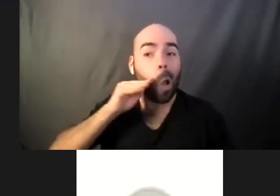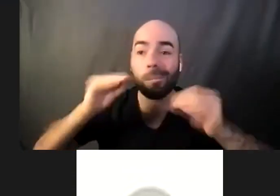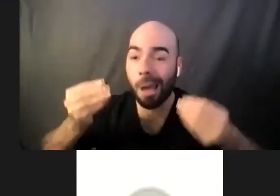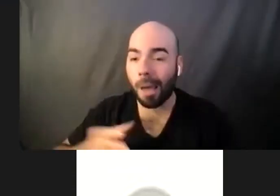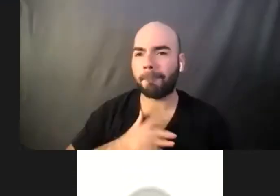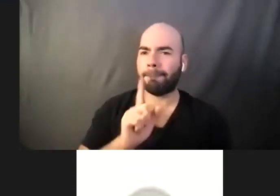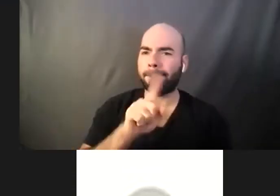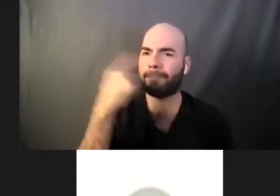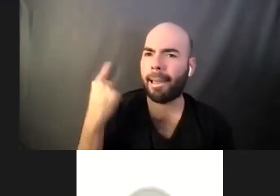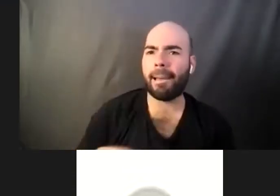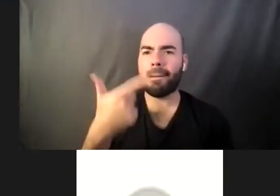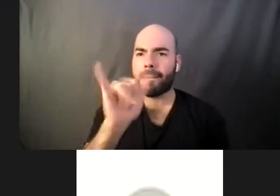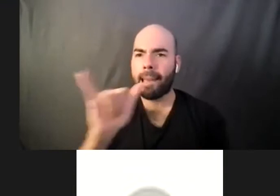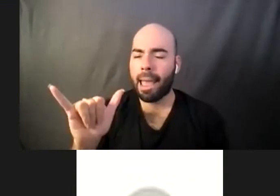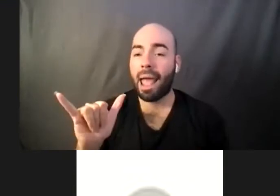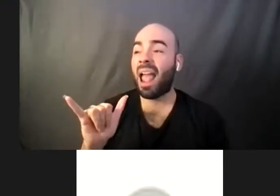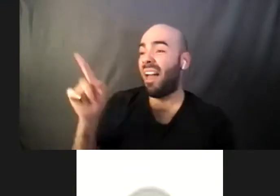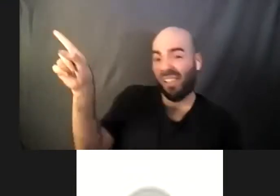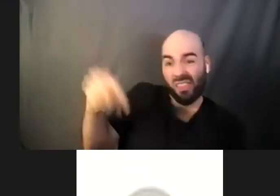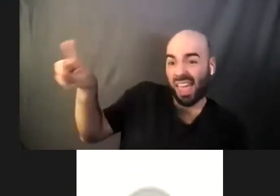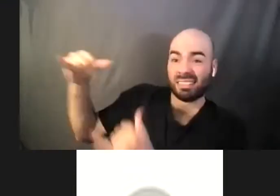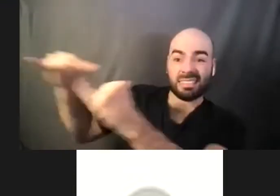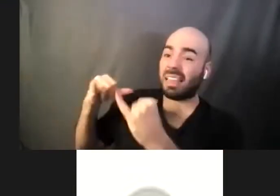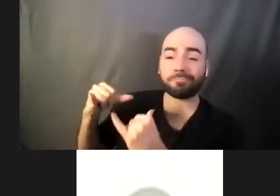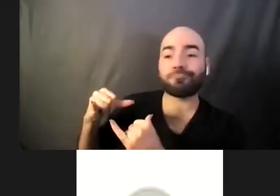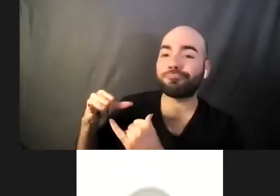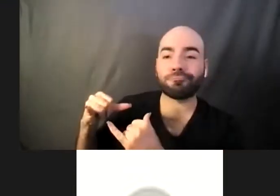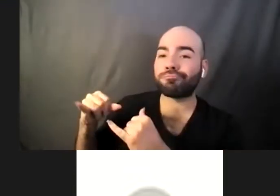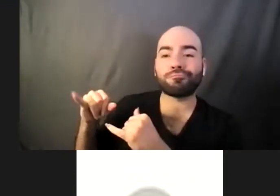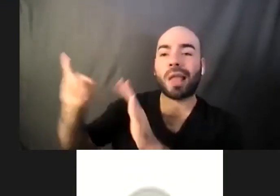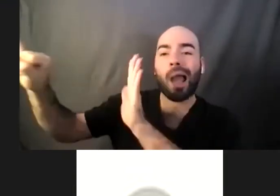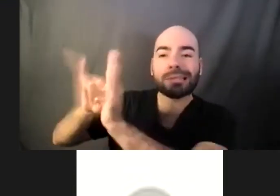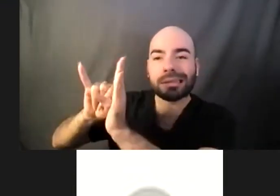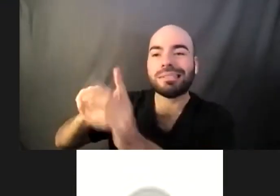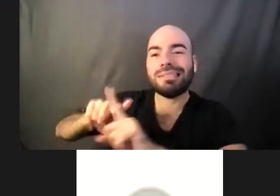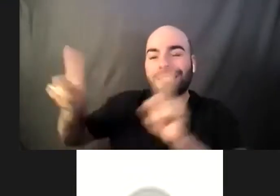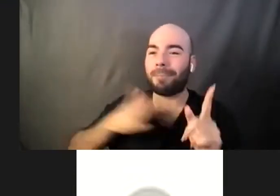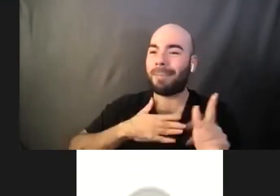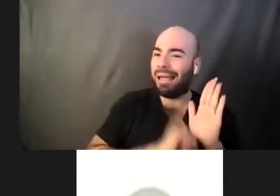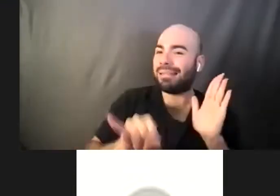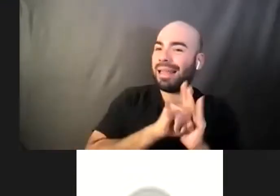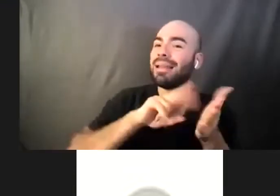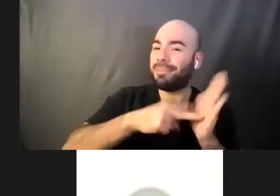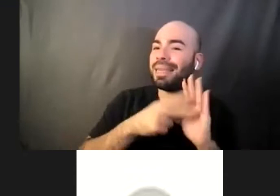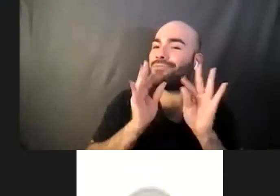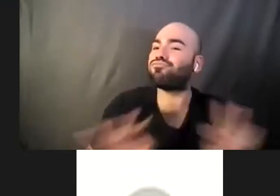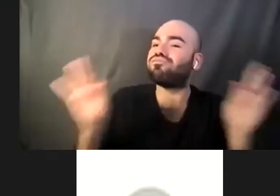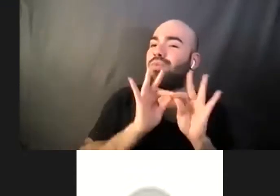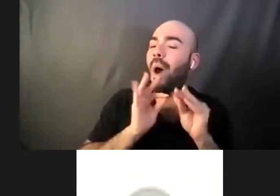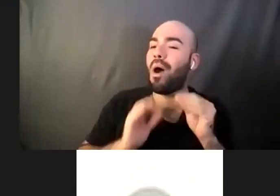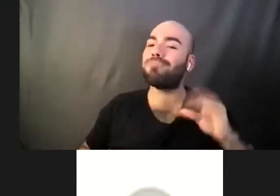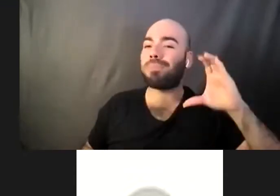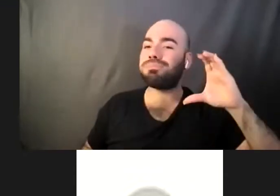are things that I had that nobody else in this environment had. And simultaneously, these are things that I have been kind of taught to